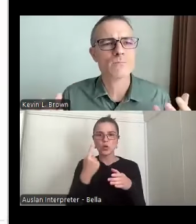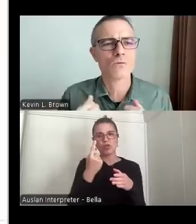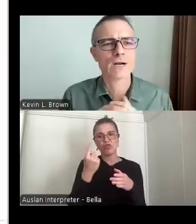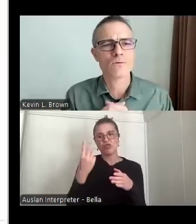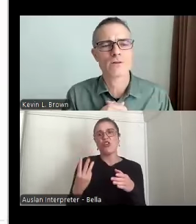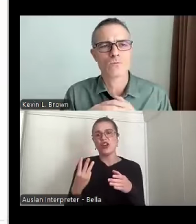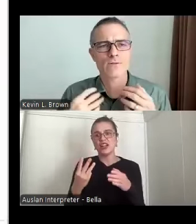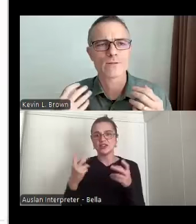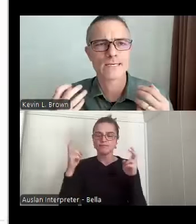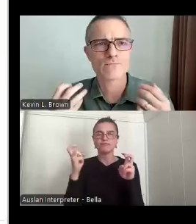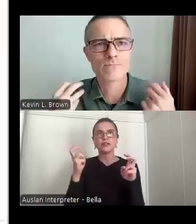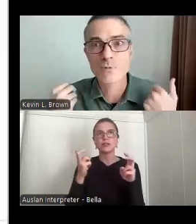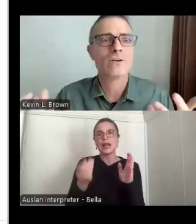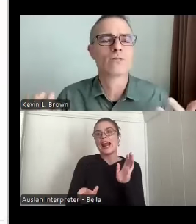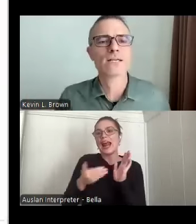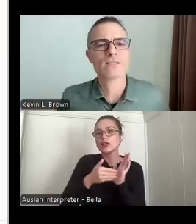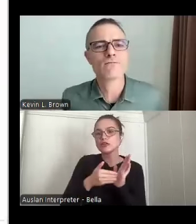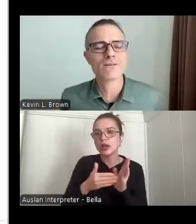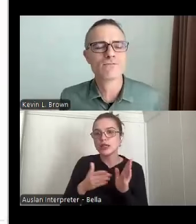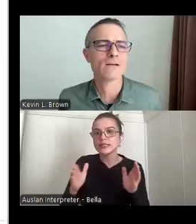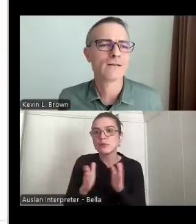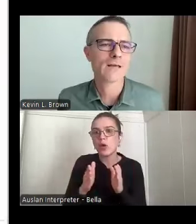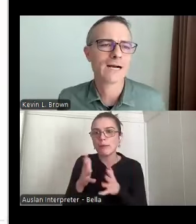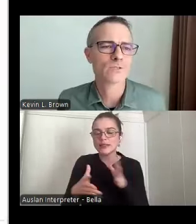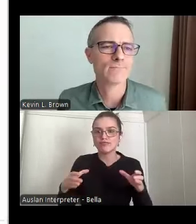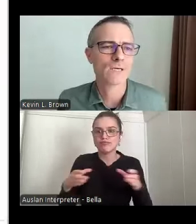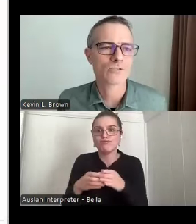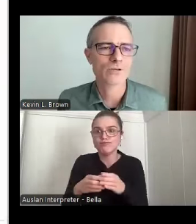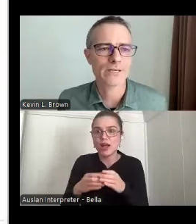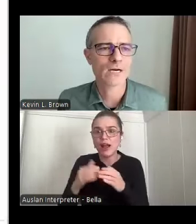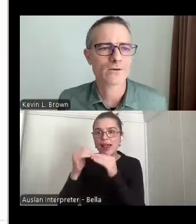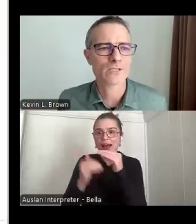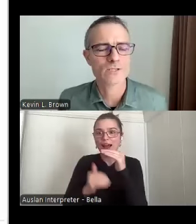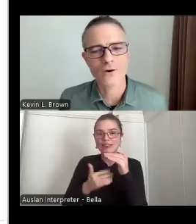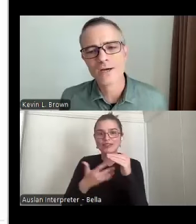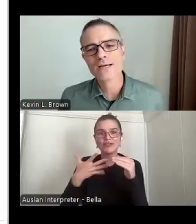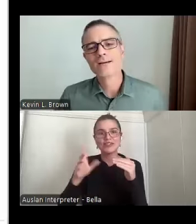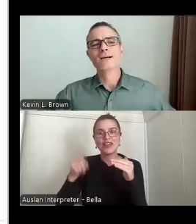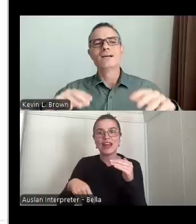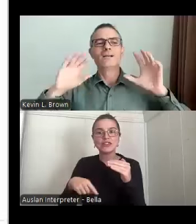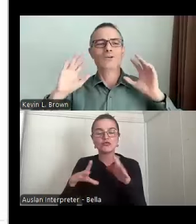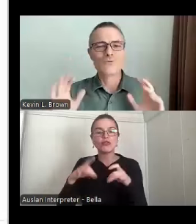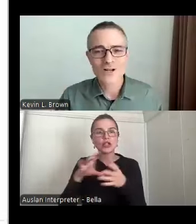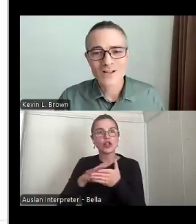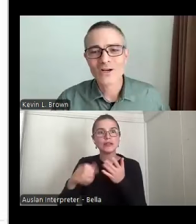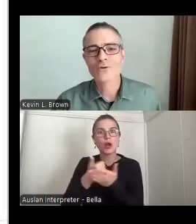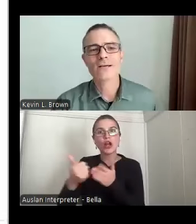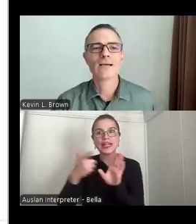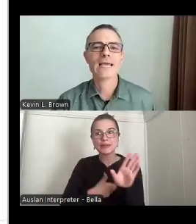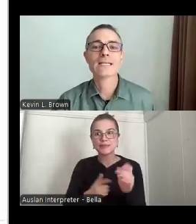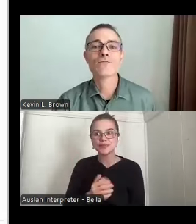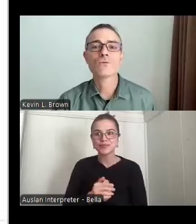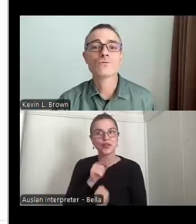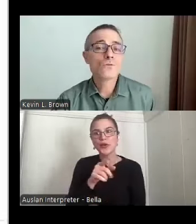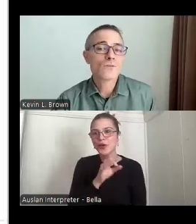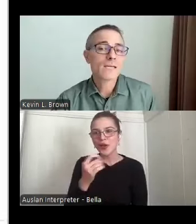extra small, right, with revenue of less than 50,000 Australian dollars. And so you are not alone.